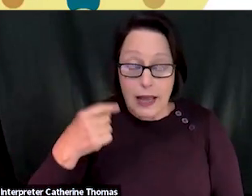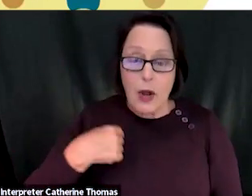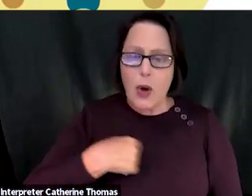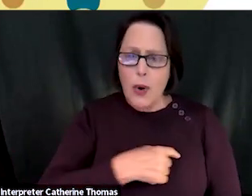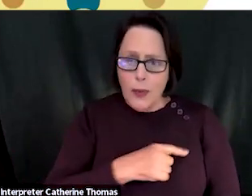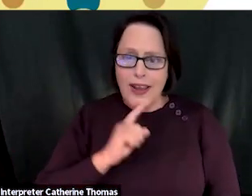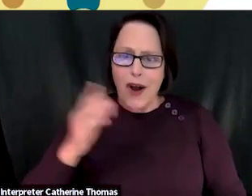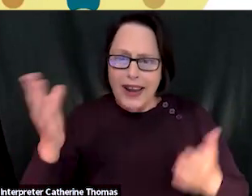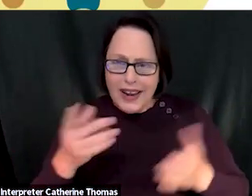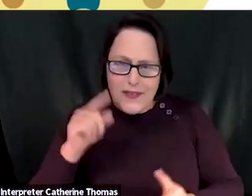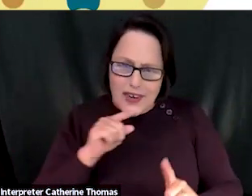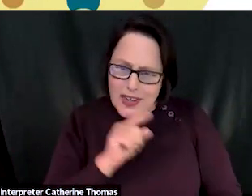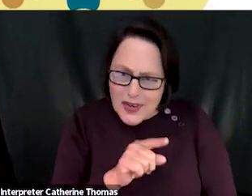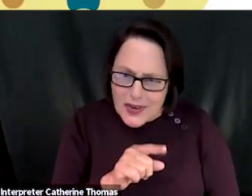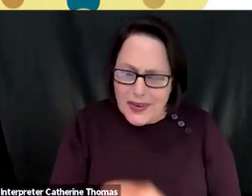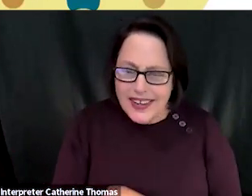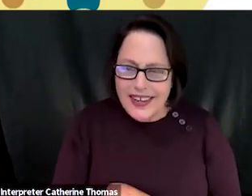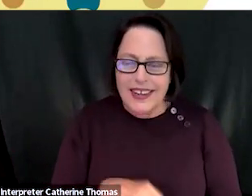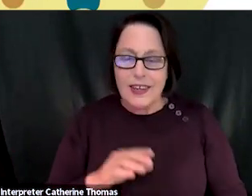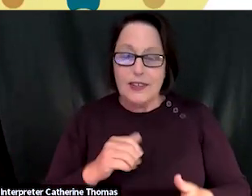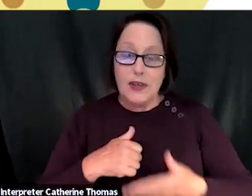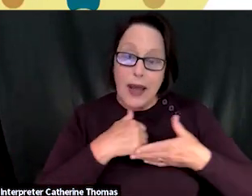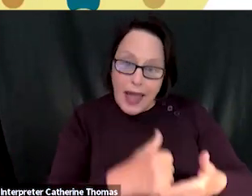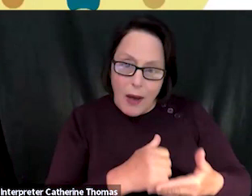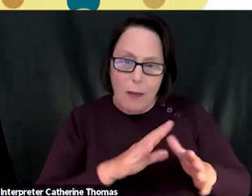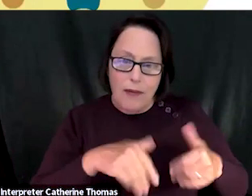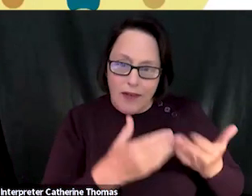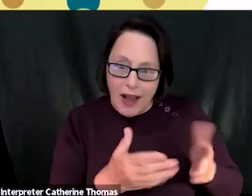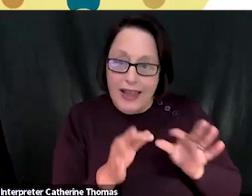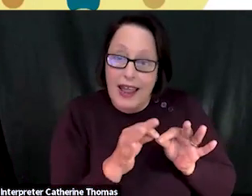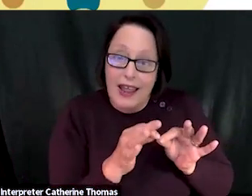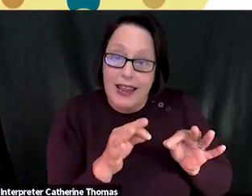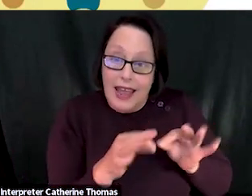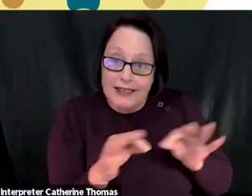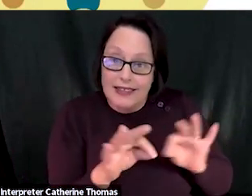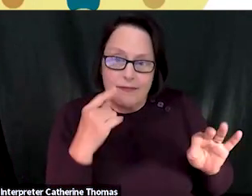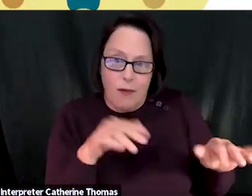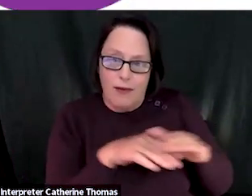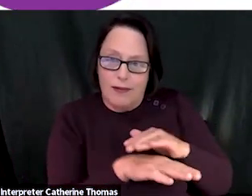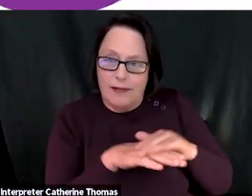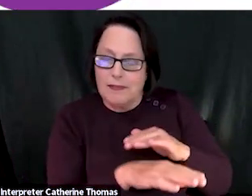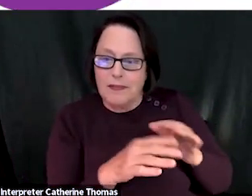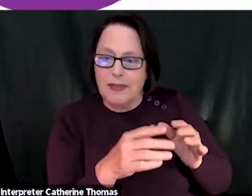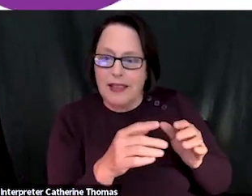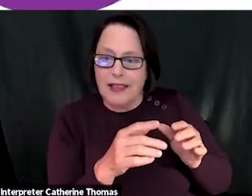for you and to help provide language access services.